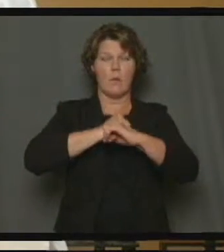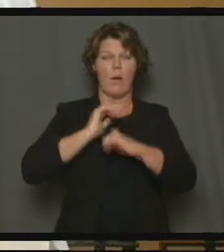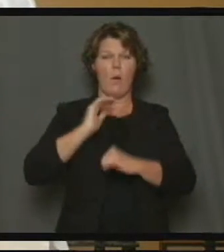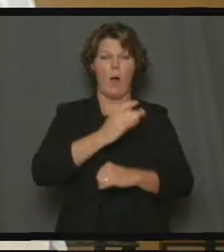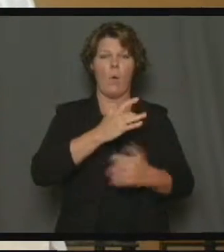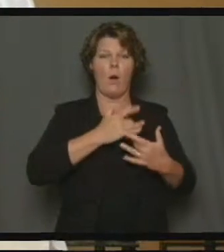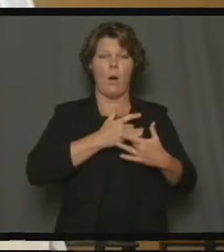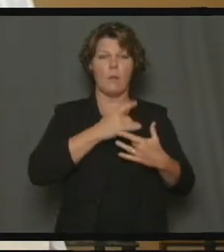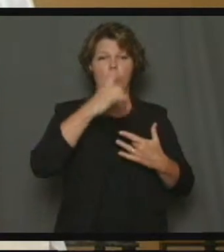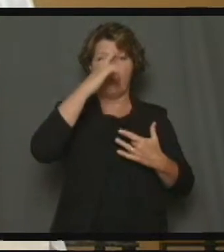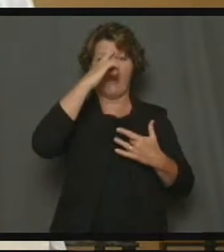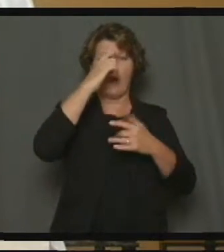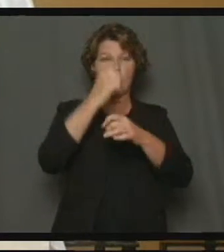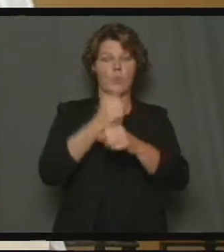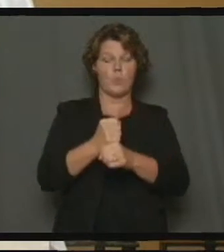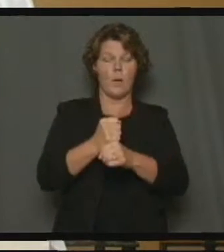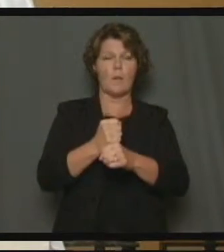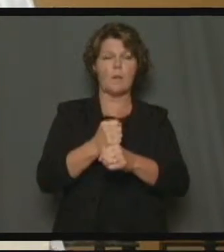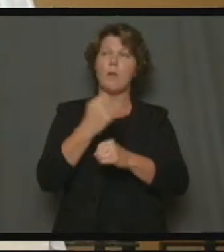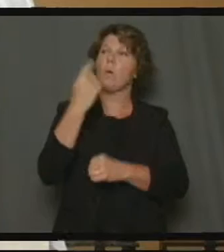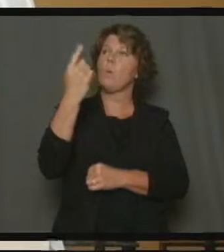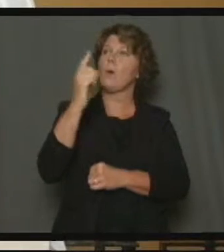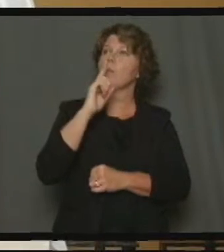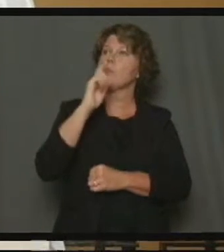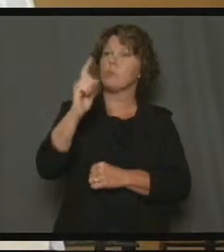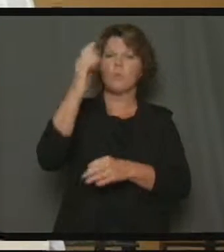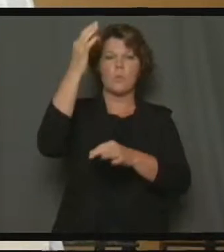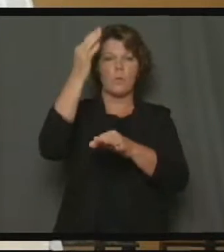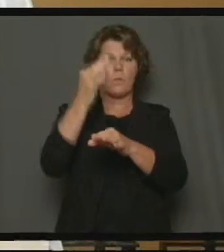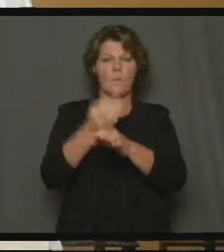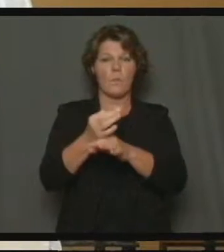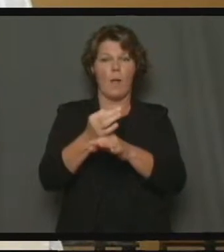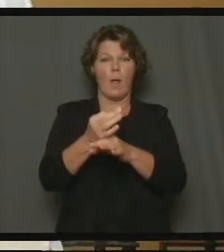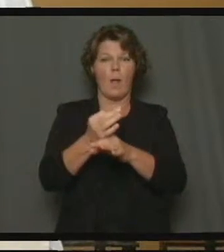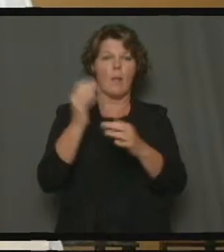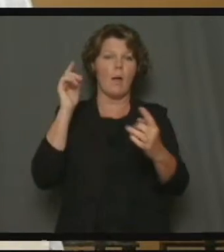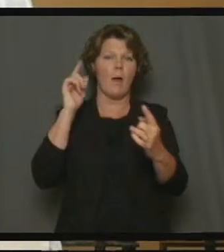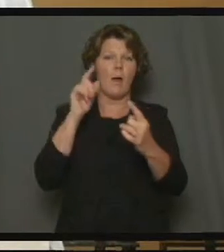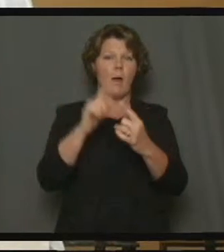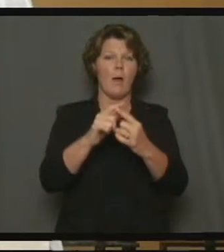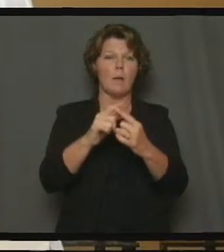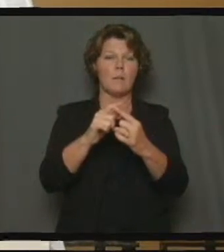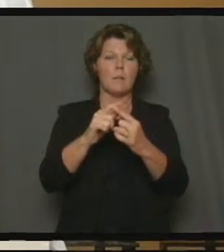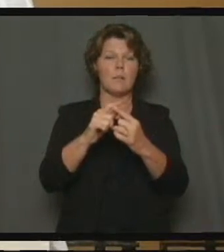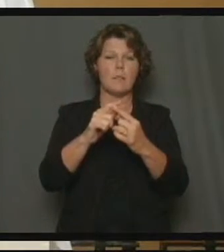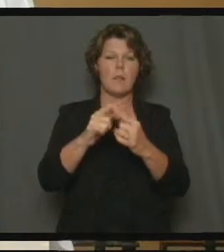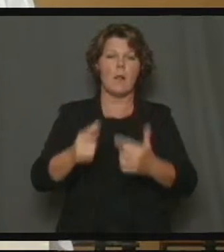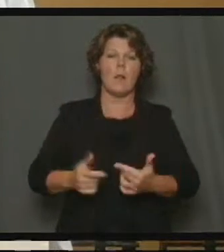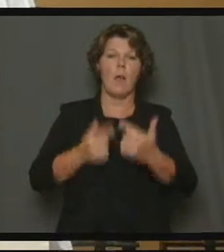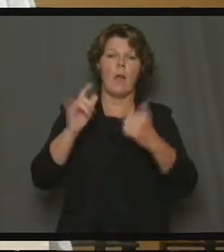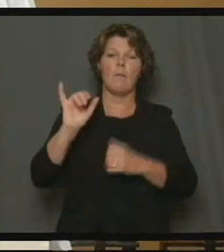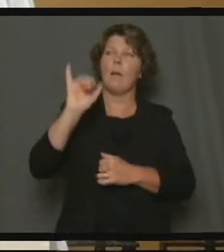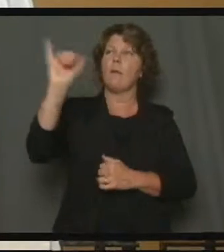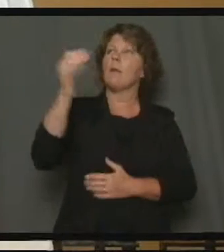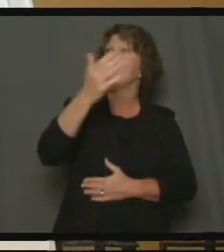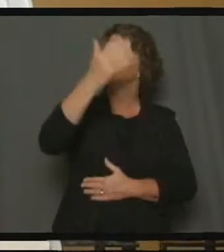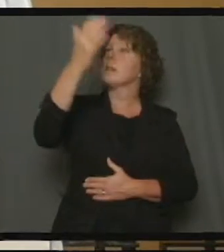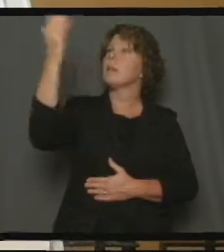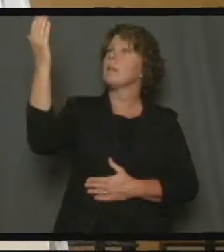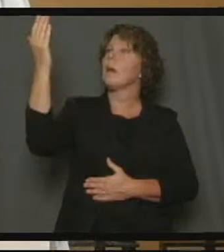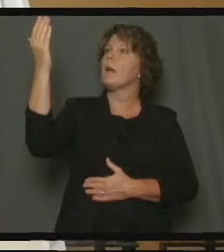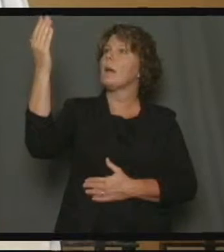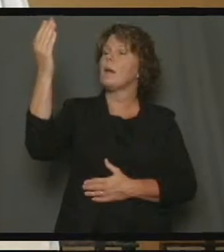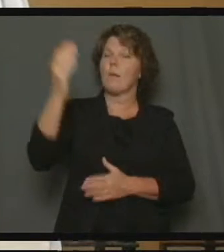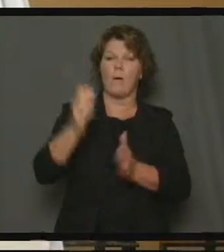our hearts and minds in the one true faith, even until life everlasting. Amen.